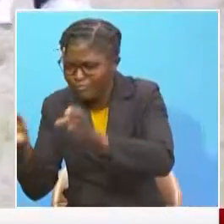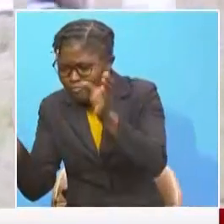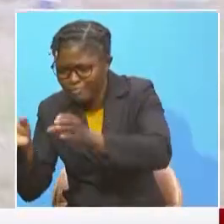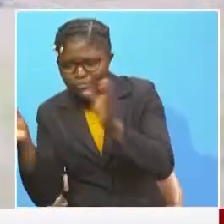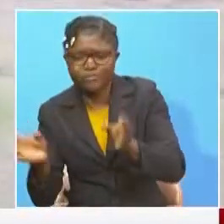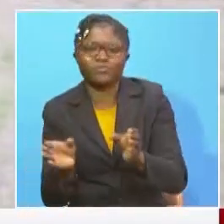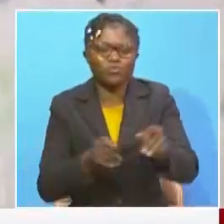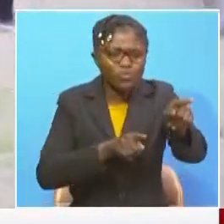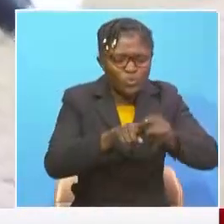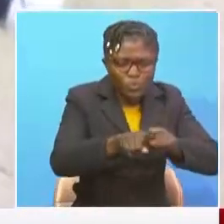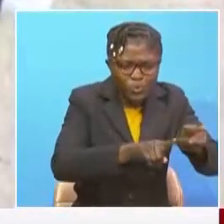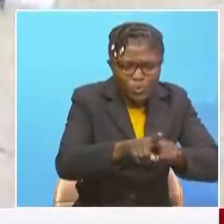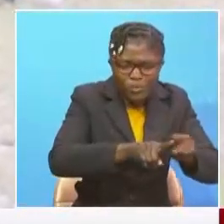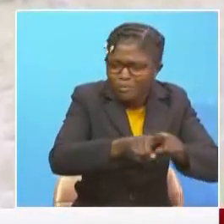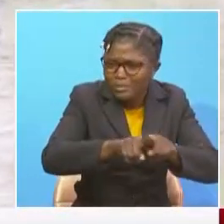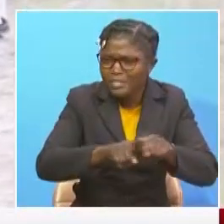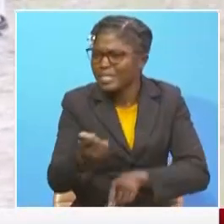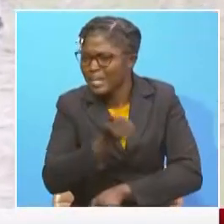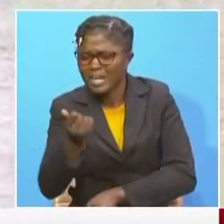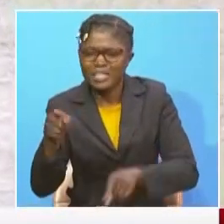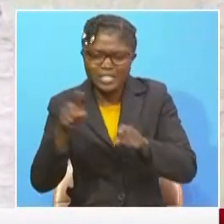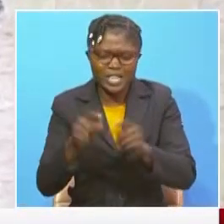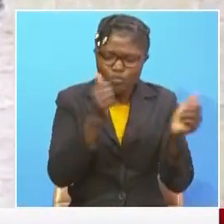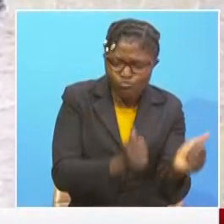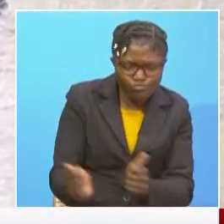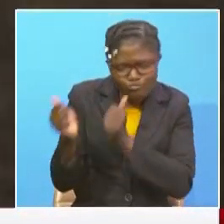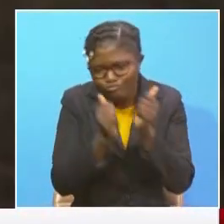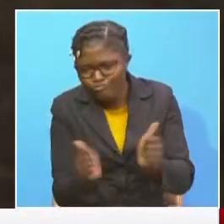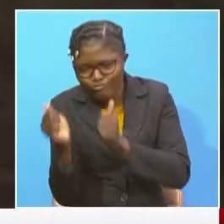compete against each other and also offer entertainment to the